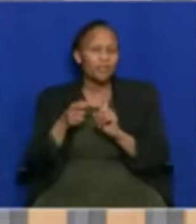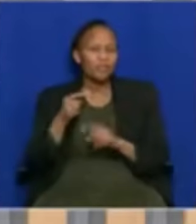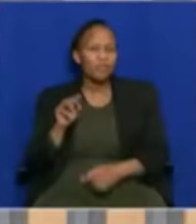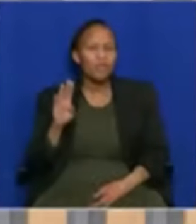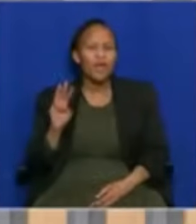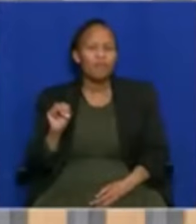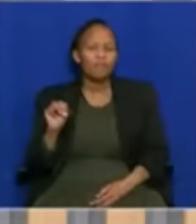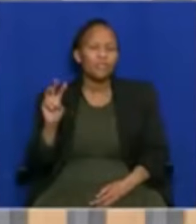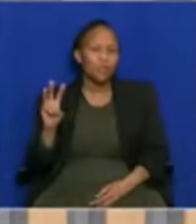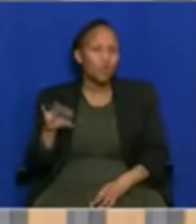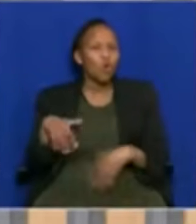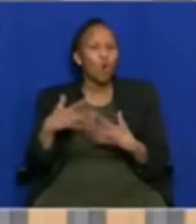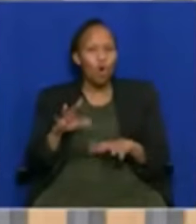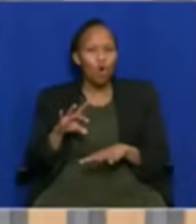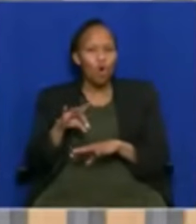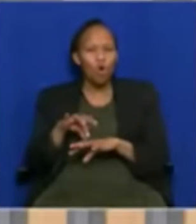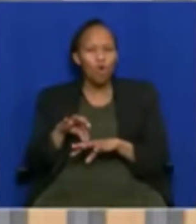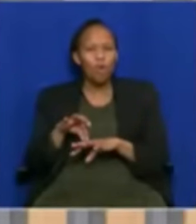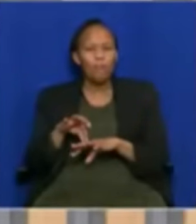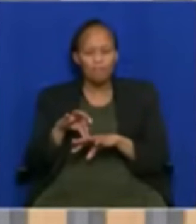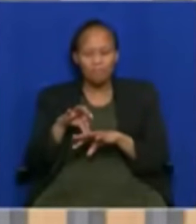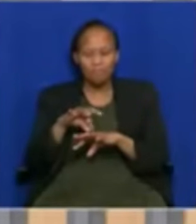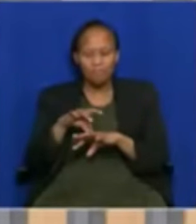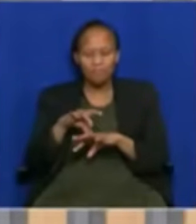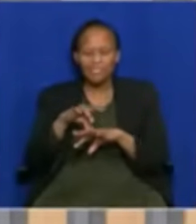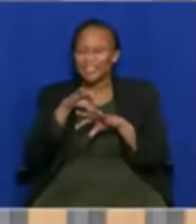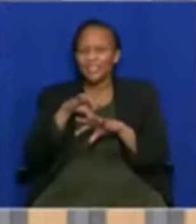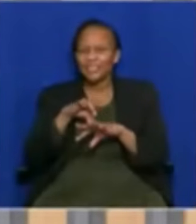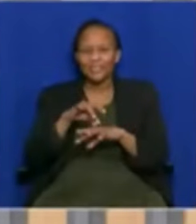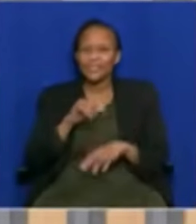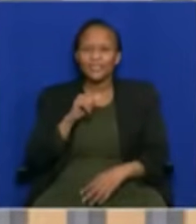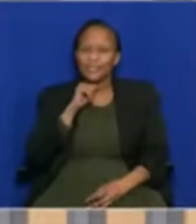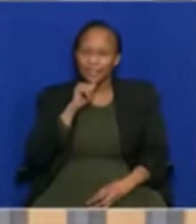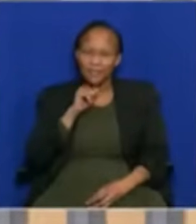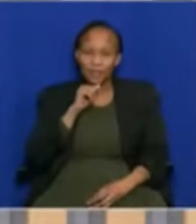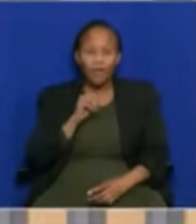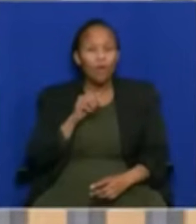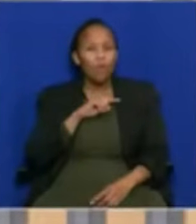the requirements of the job said an outsider can be appointed.